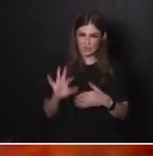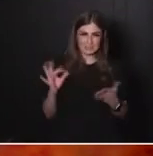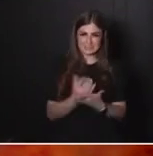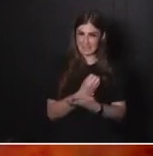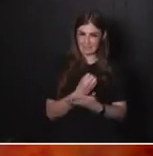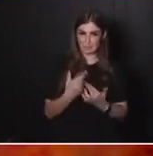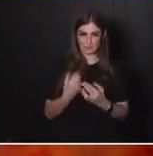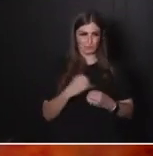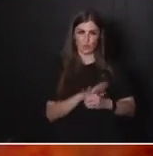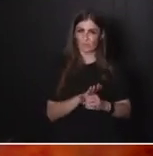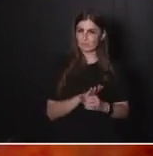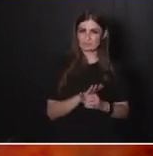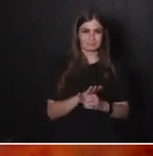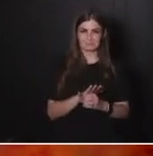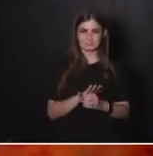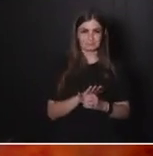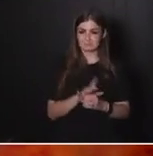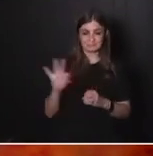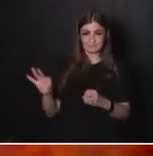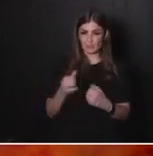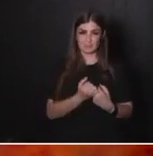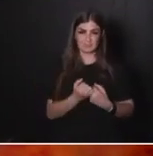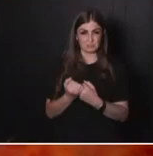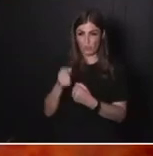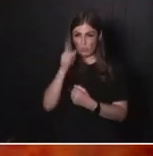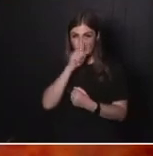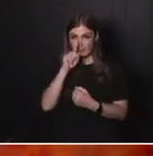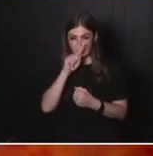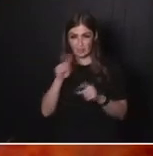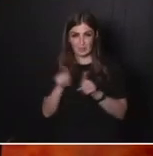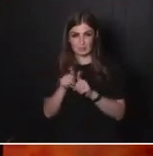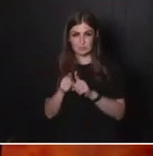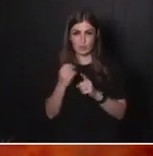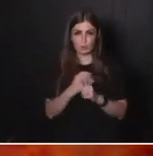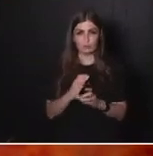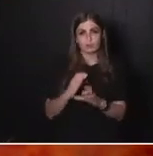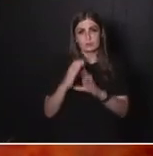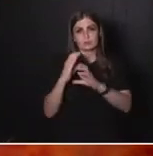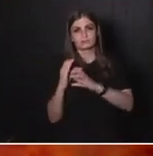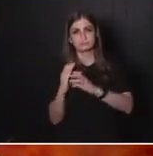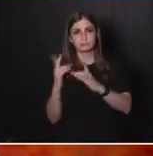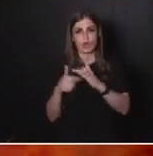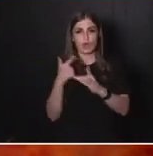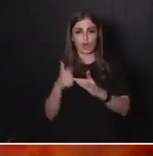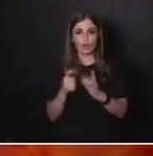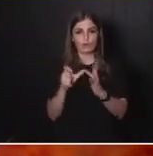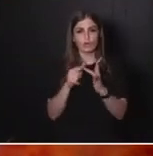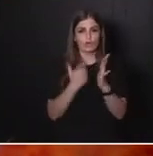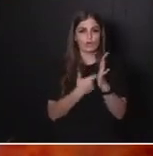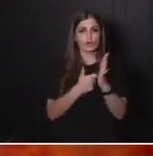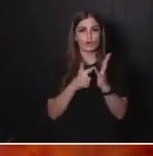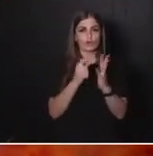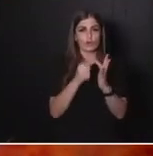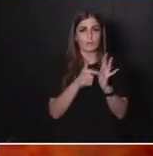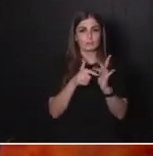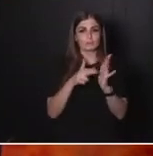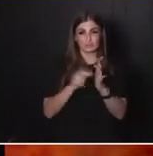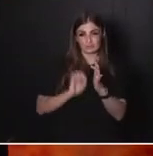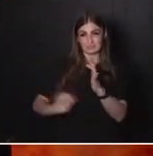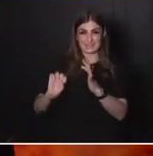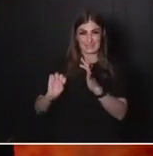so. And he isn't on their side in taking on the growing problem of corruption which has unfolded on his